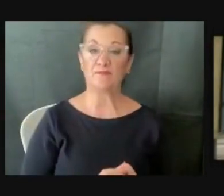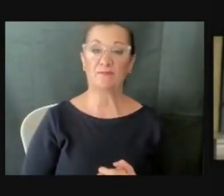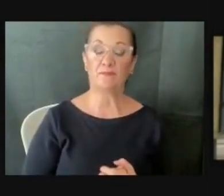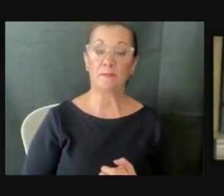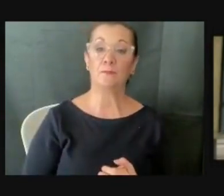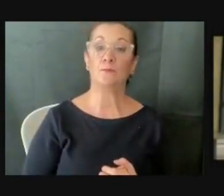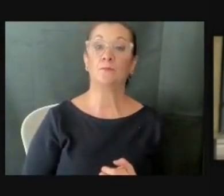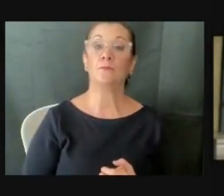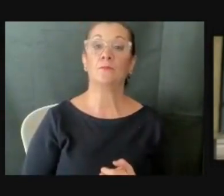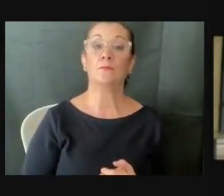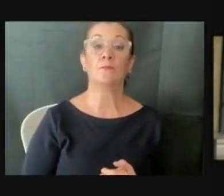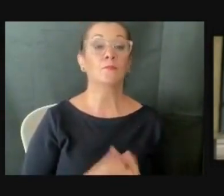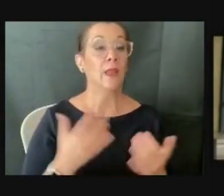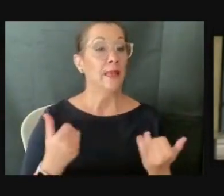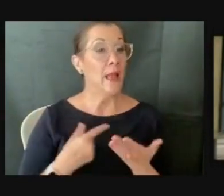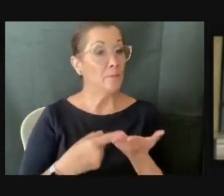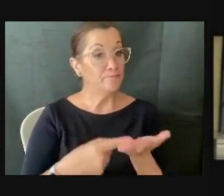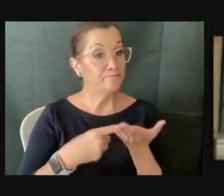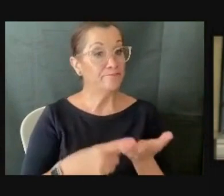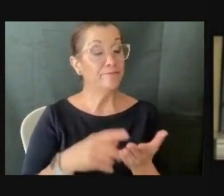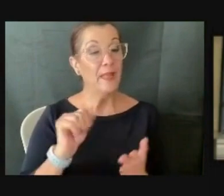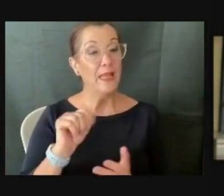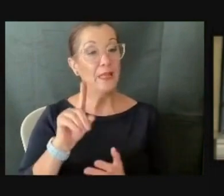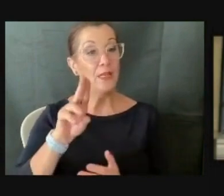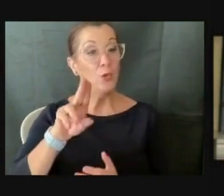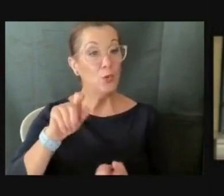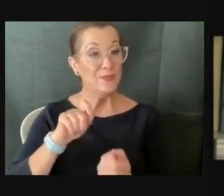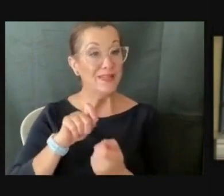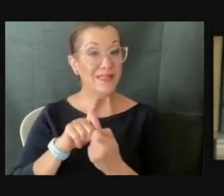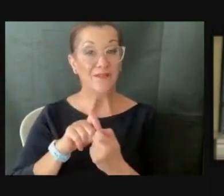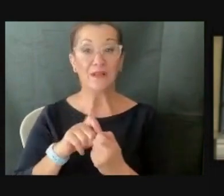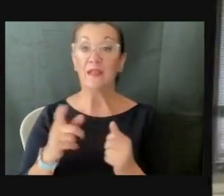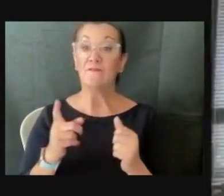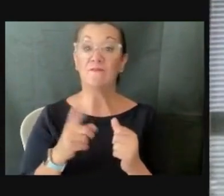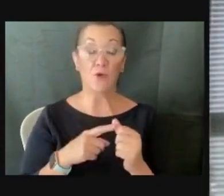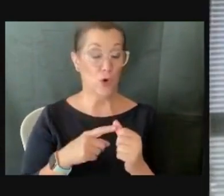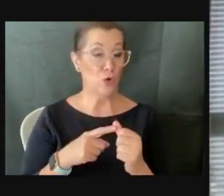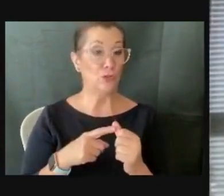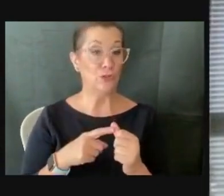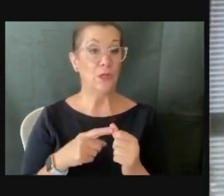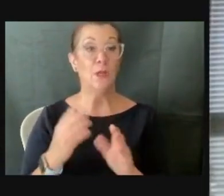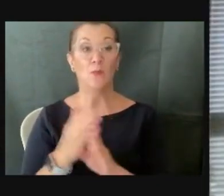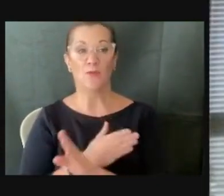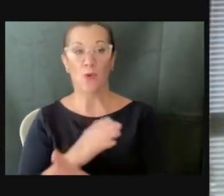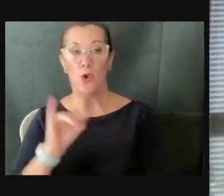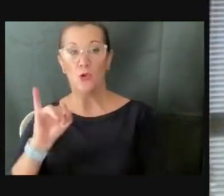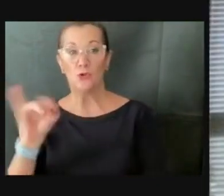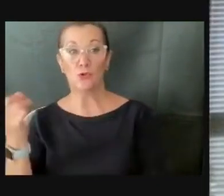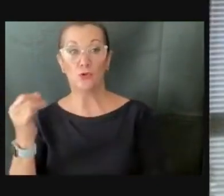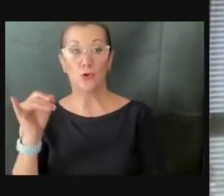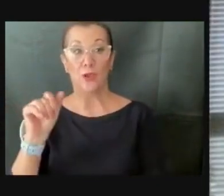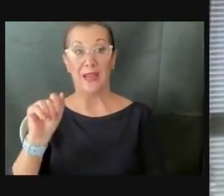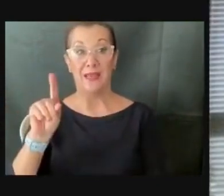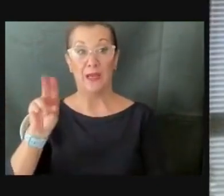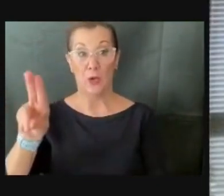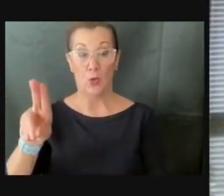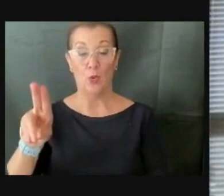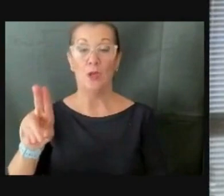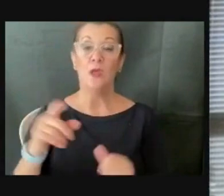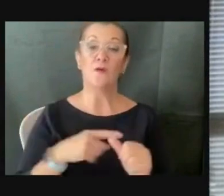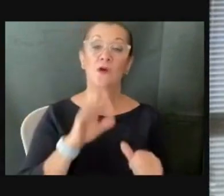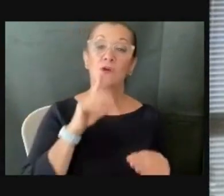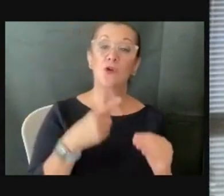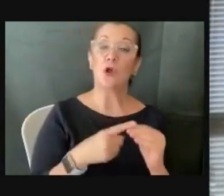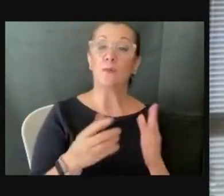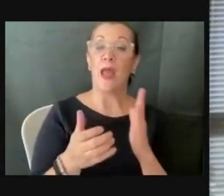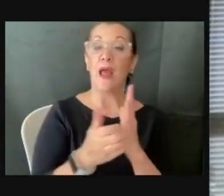So I want to go over ADUs specifically first before we talk about junior ADUs. And we're going to talk about first